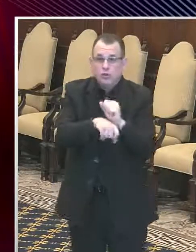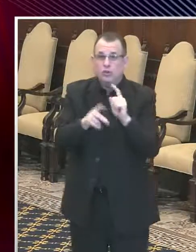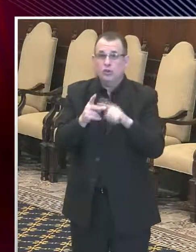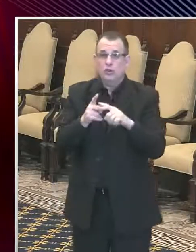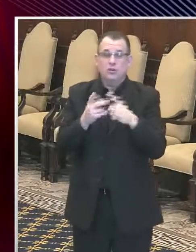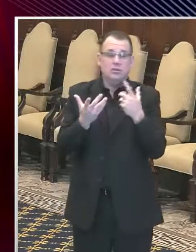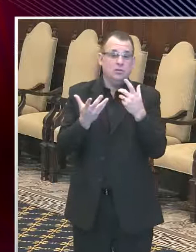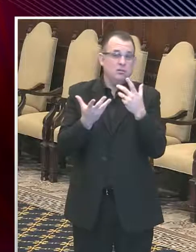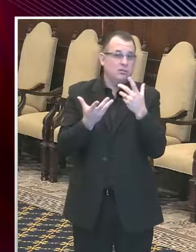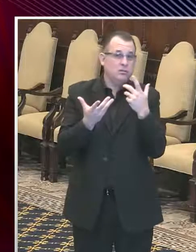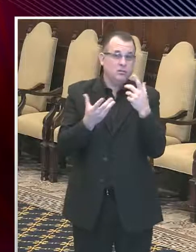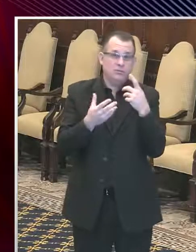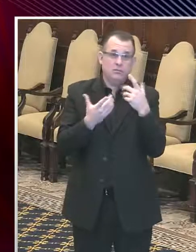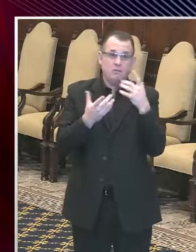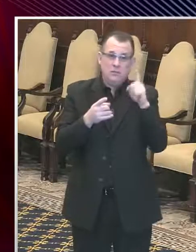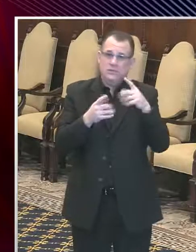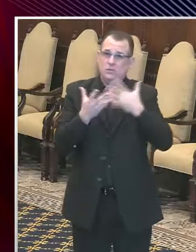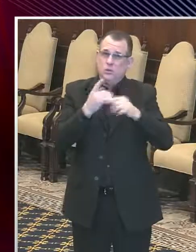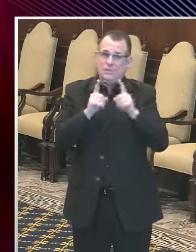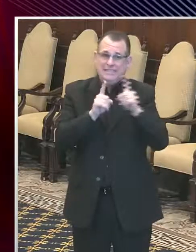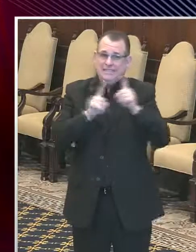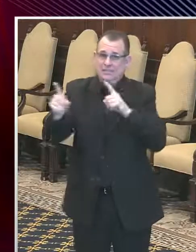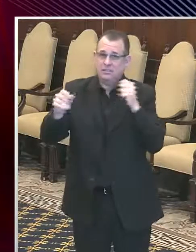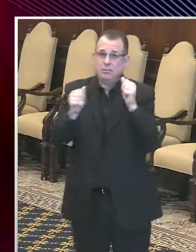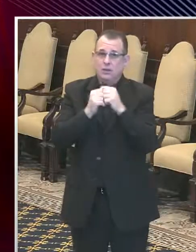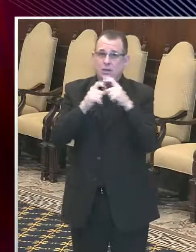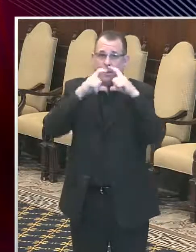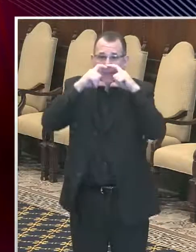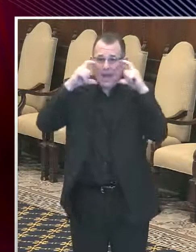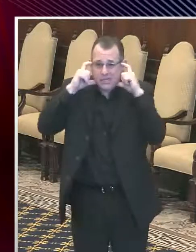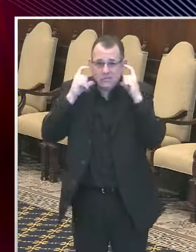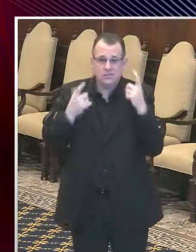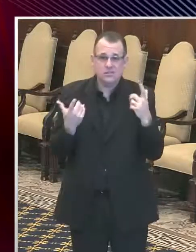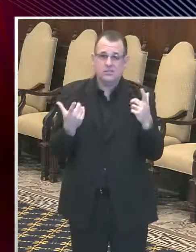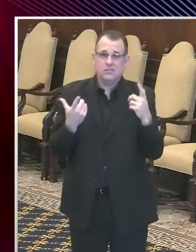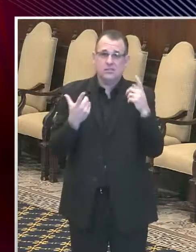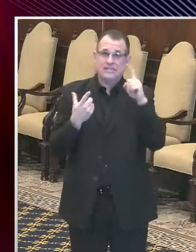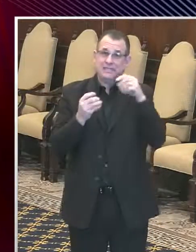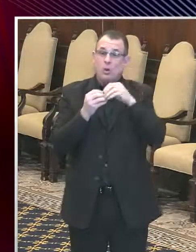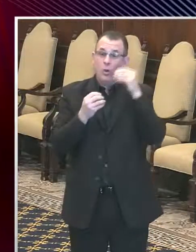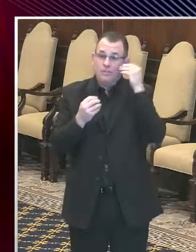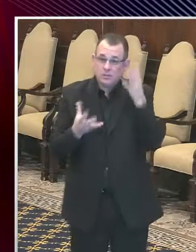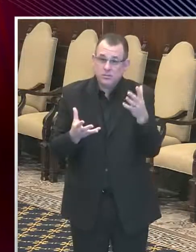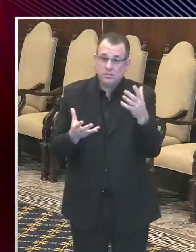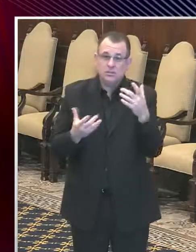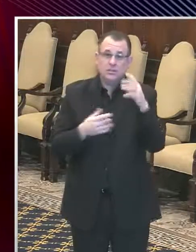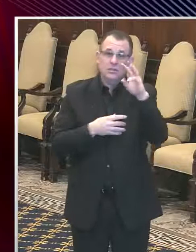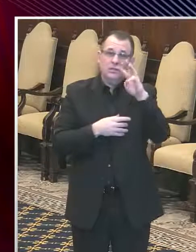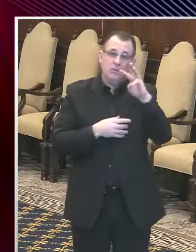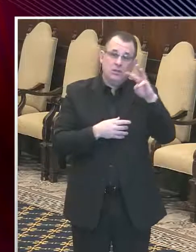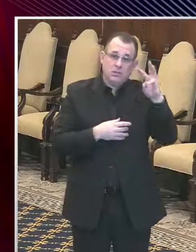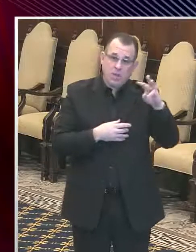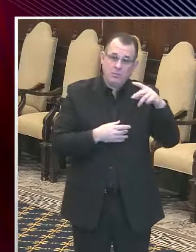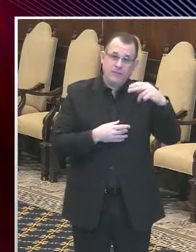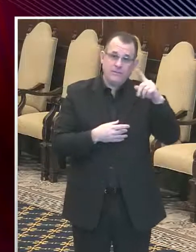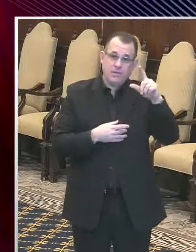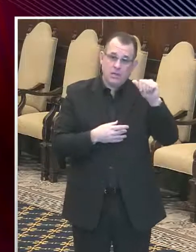mask. More information on this is at www.phila.gov/COVID, or medical questions can be answered at